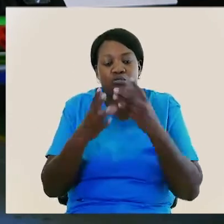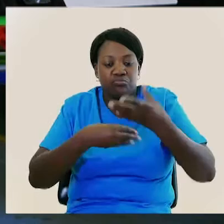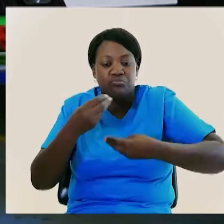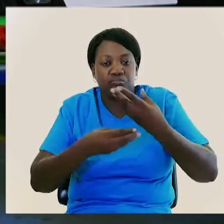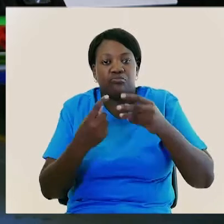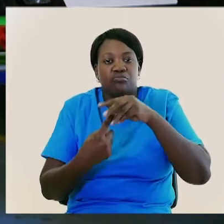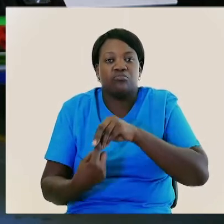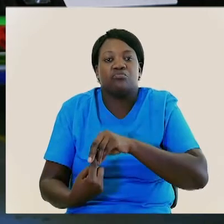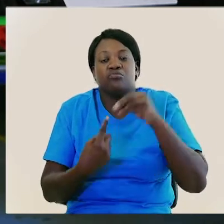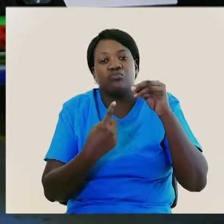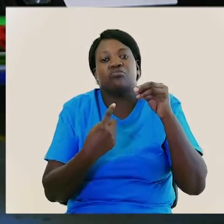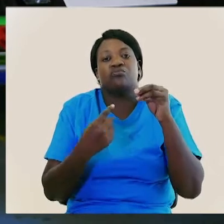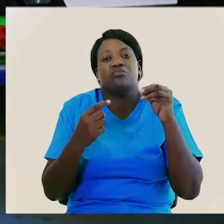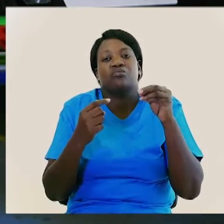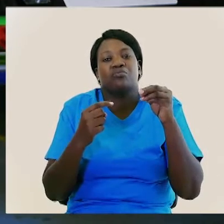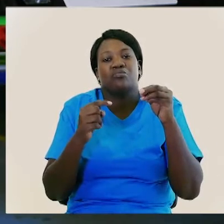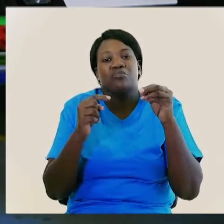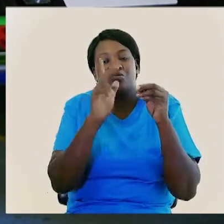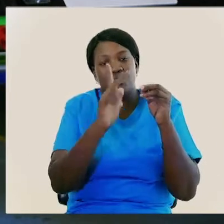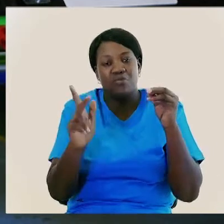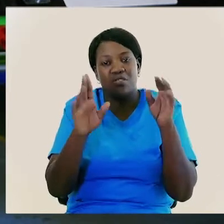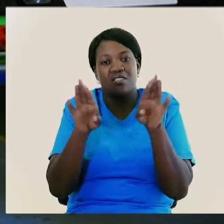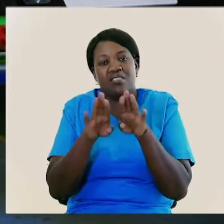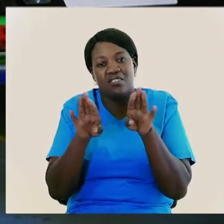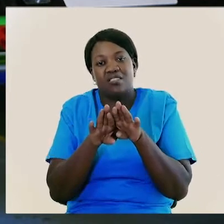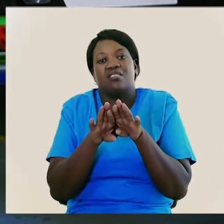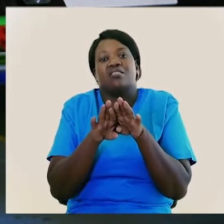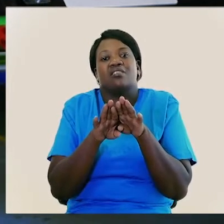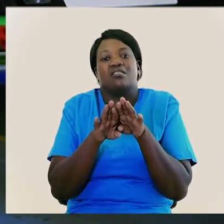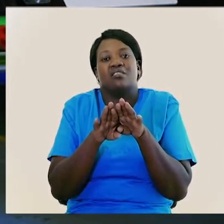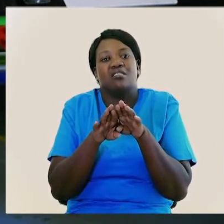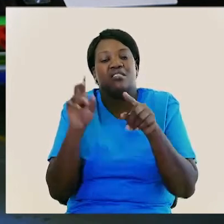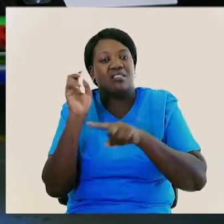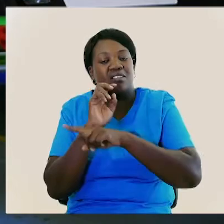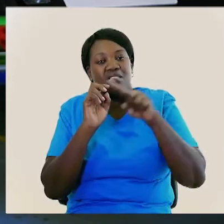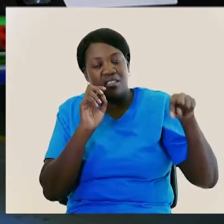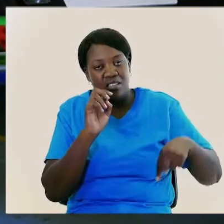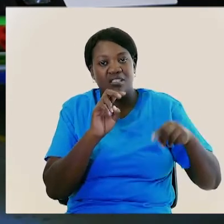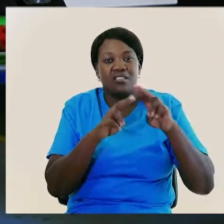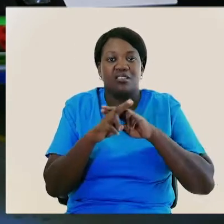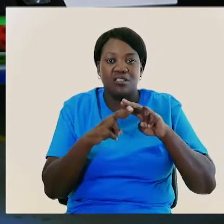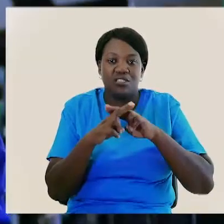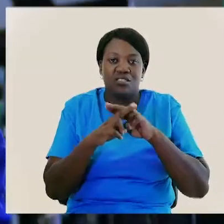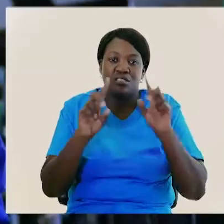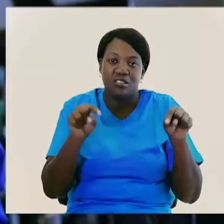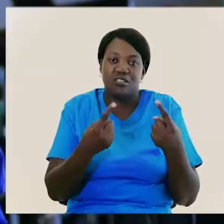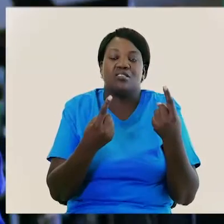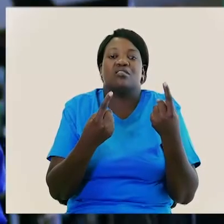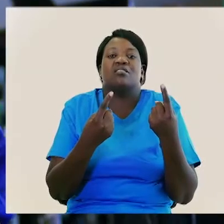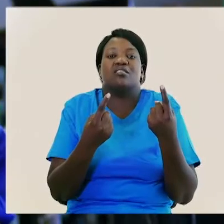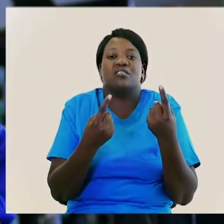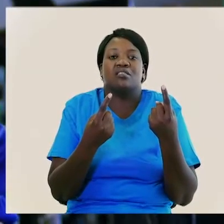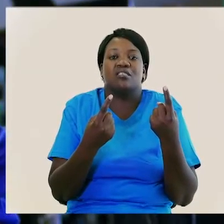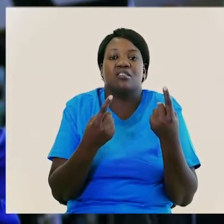choices made by people and by the government will affect the way in which a country uses its resources. And